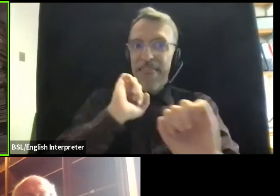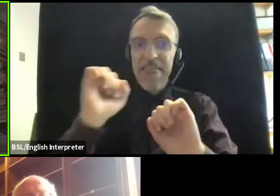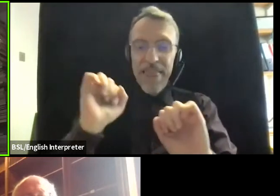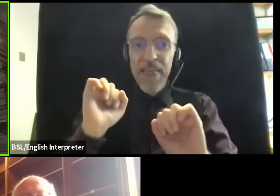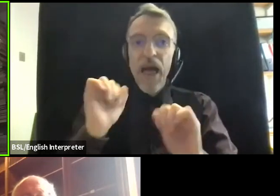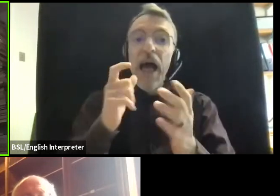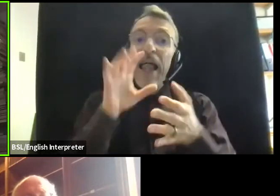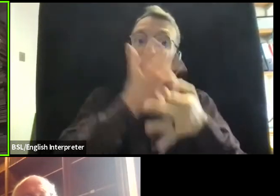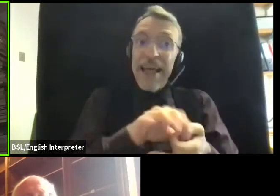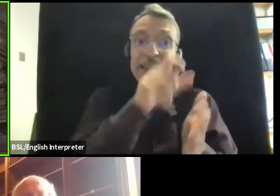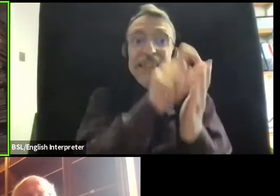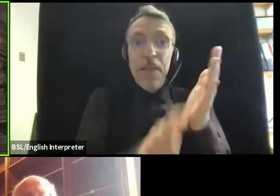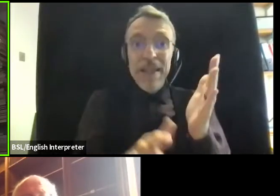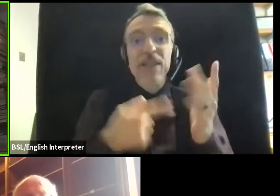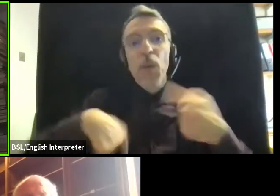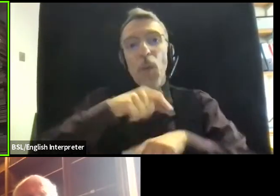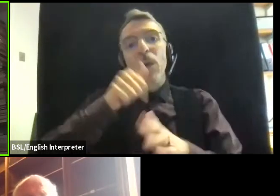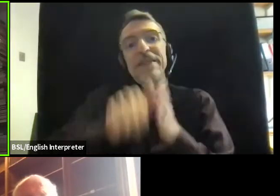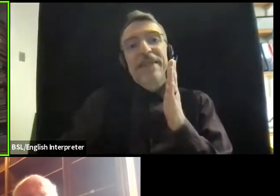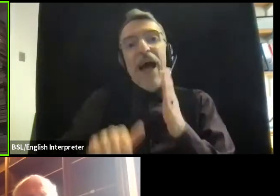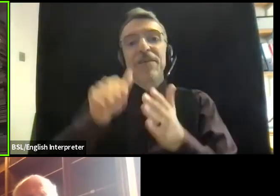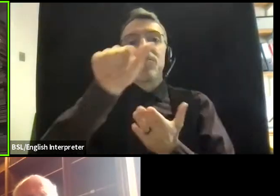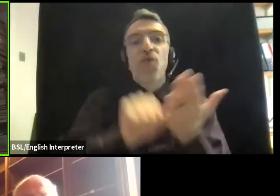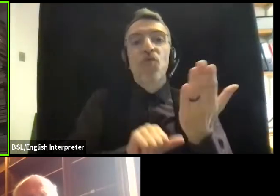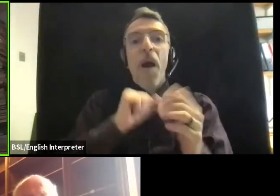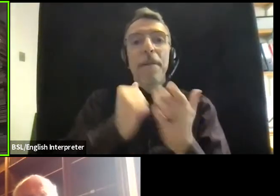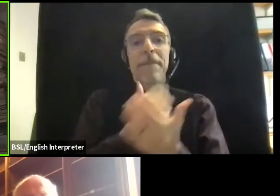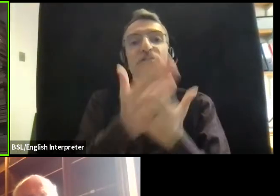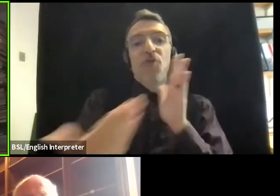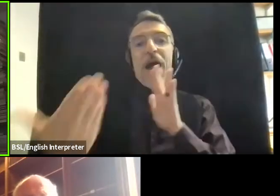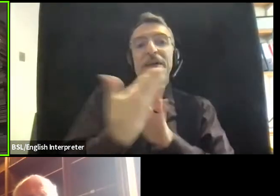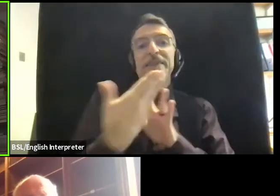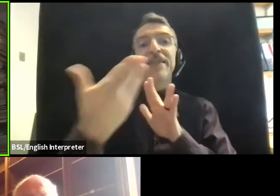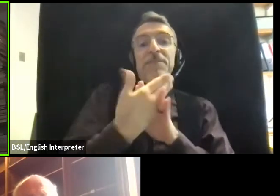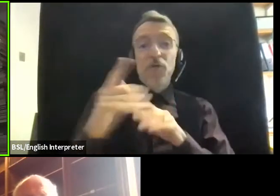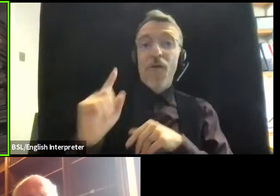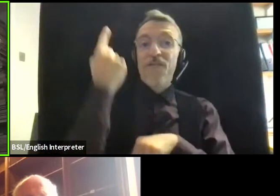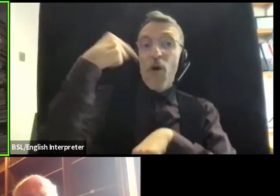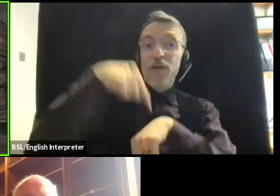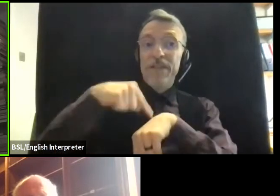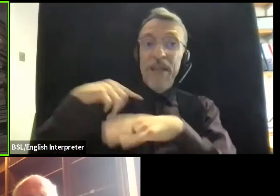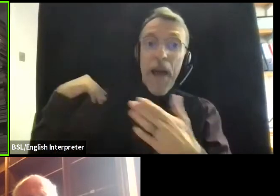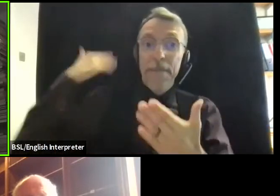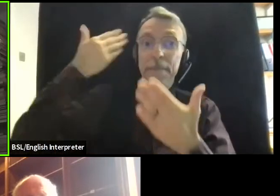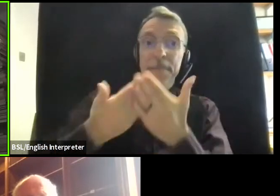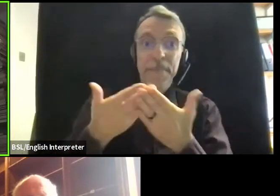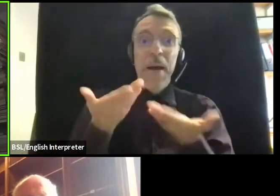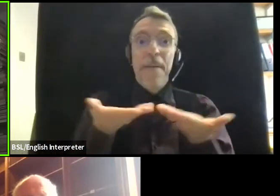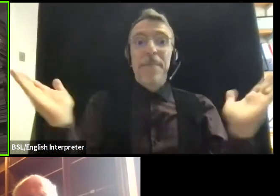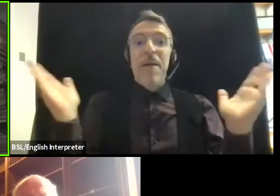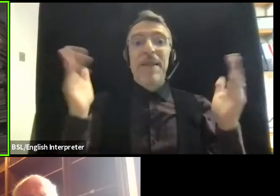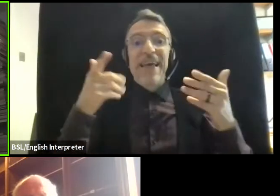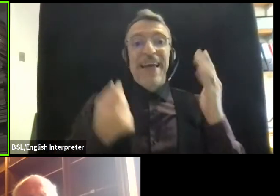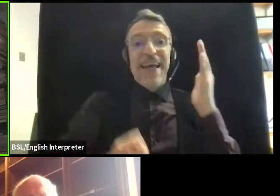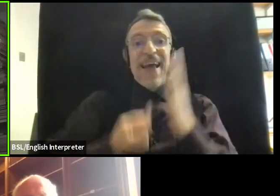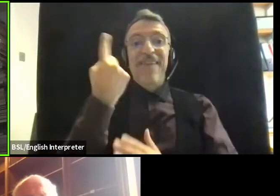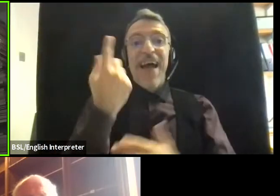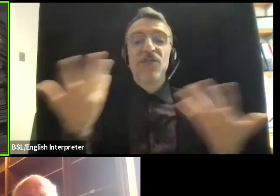we need to start with our own program. And this is the first time ever that we are having a public event where we